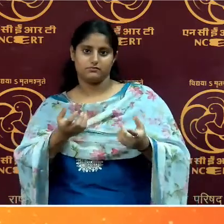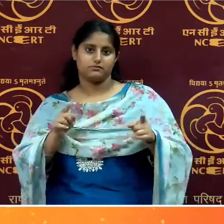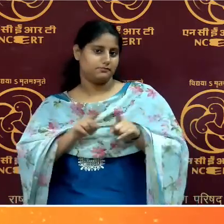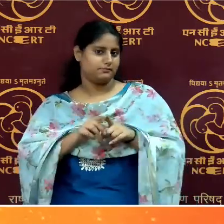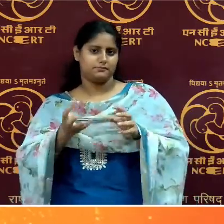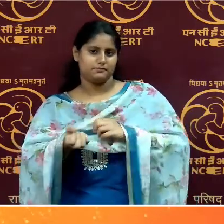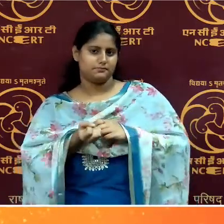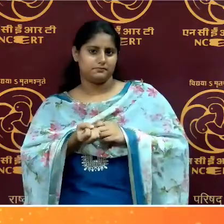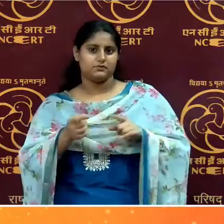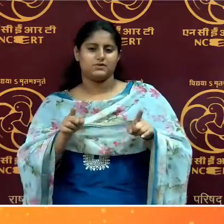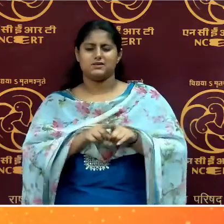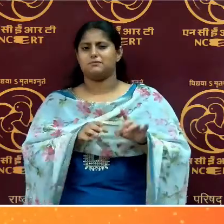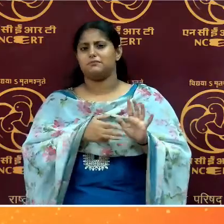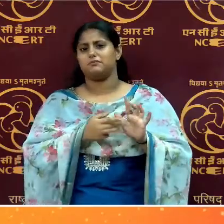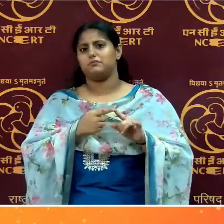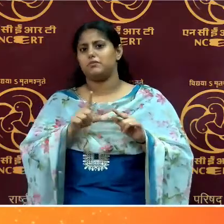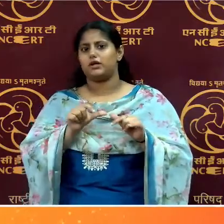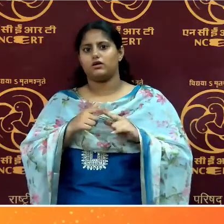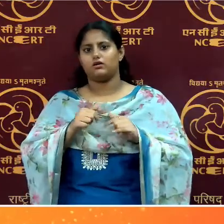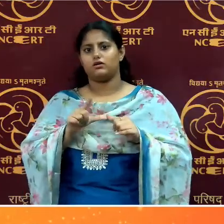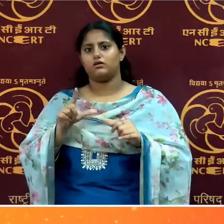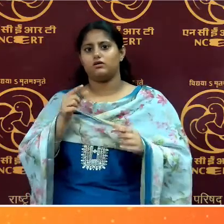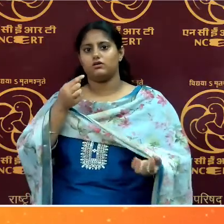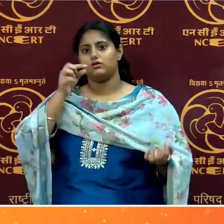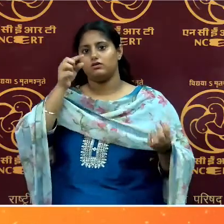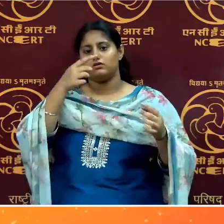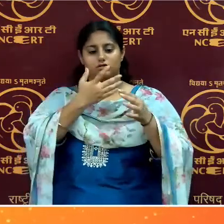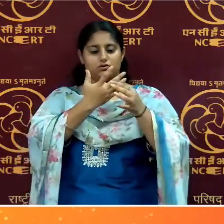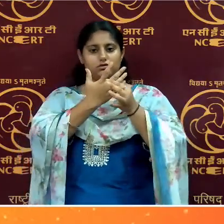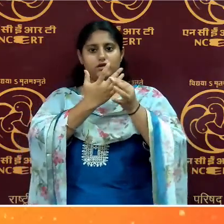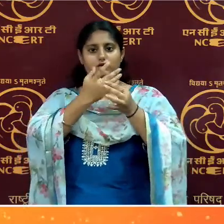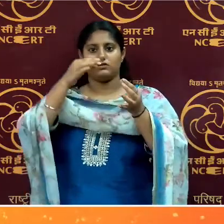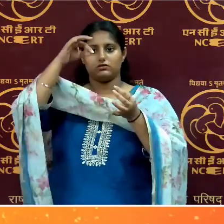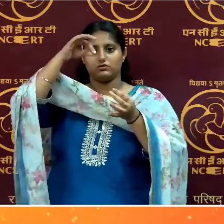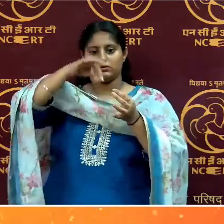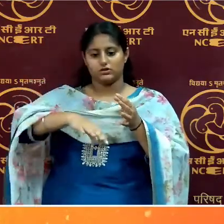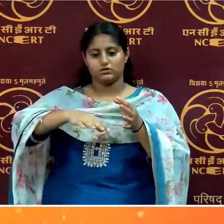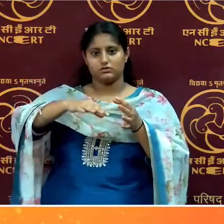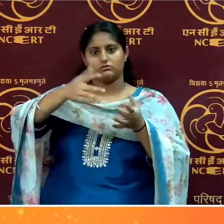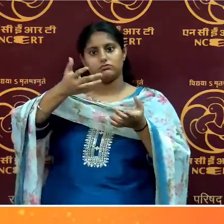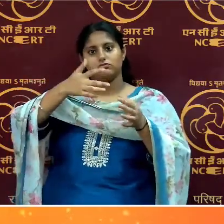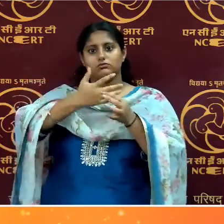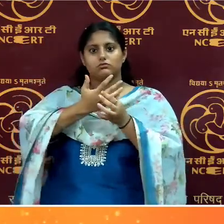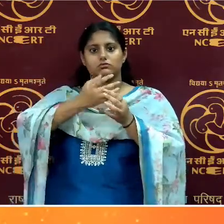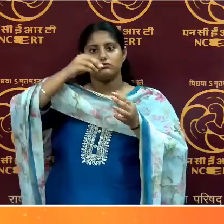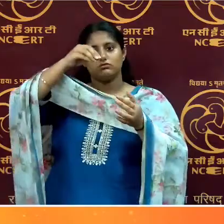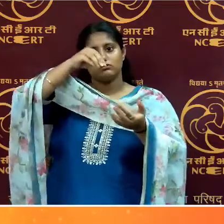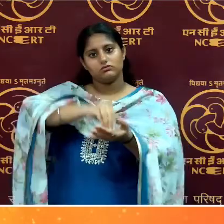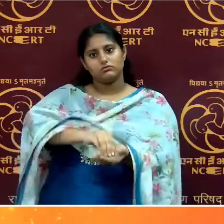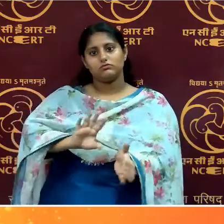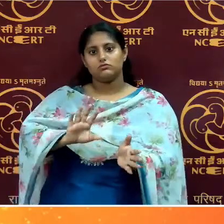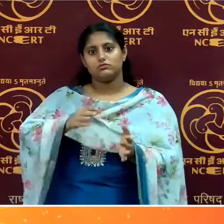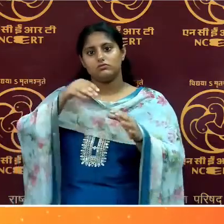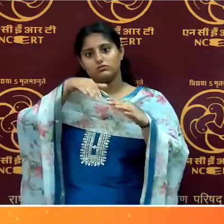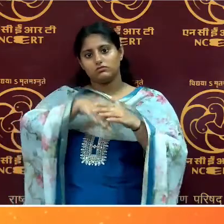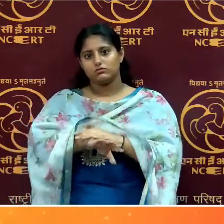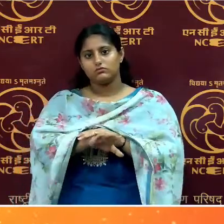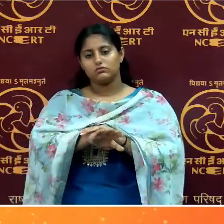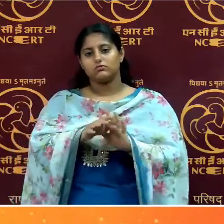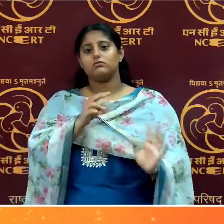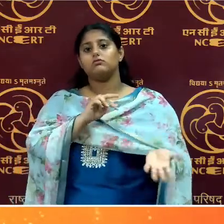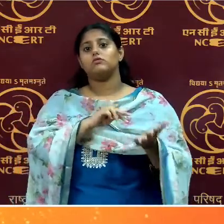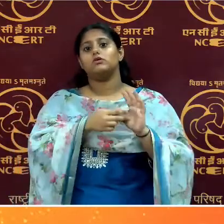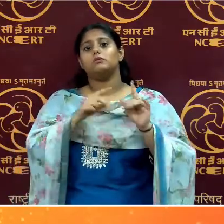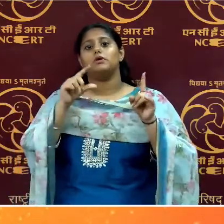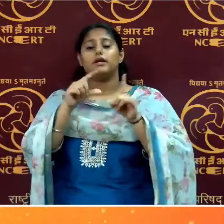is a metal ring. Now what has happened to it? Oh, it drowned in the water. It sank inside. right? Because the density of